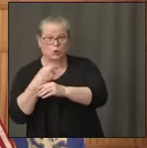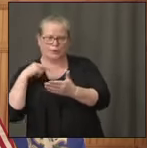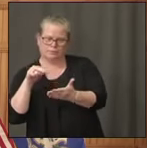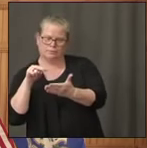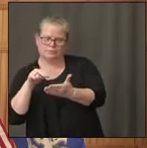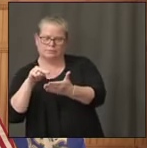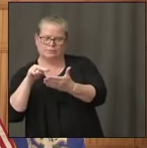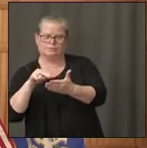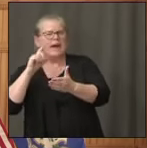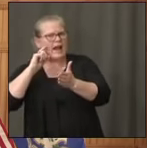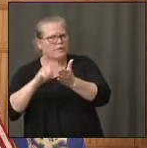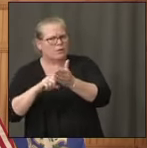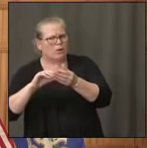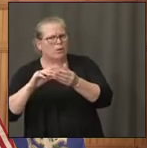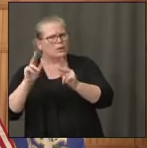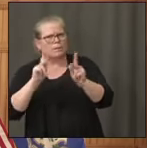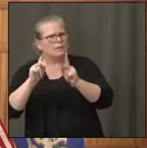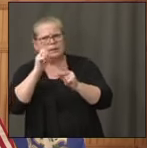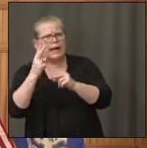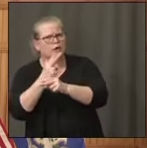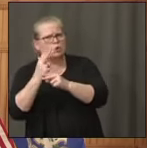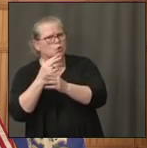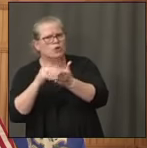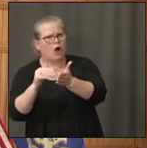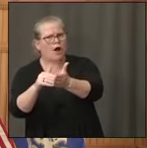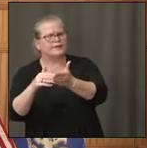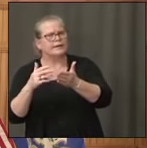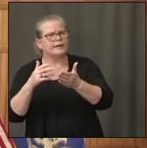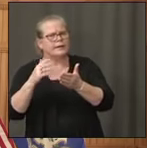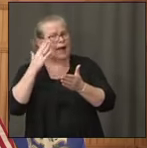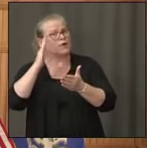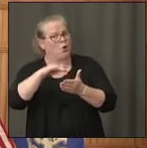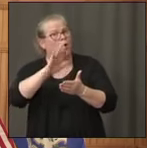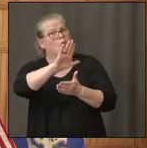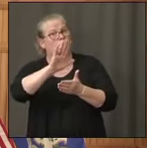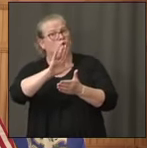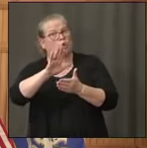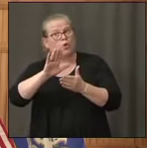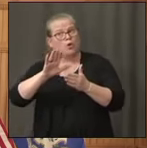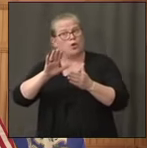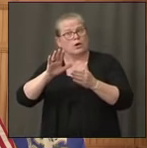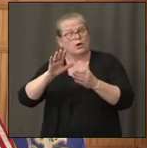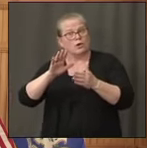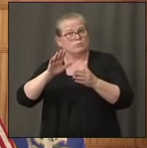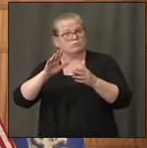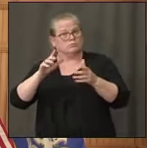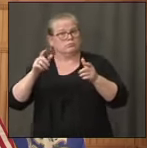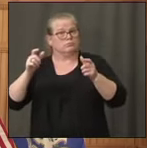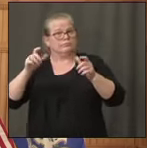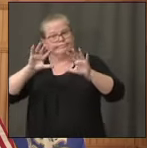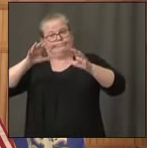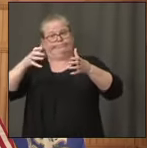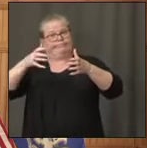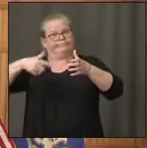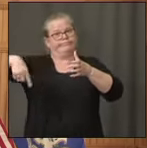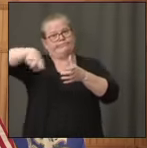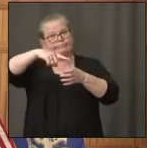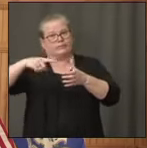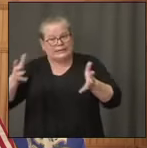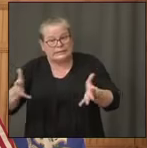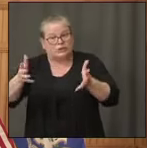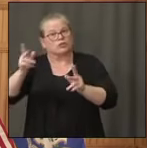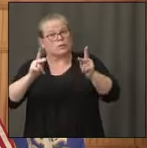and try to watch out for hot spots. I wondered, you know, is COVID fatigue something you're concerned about, and